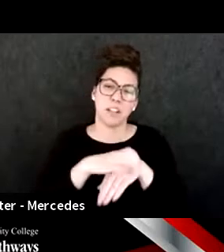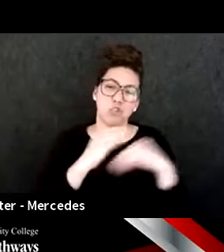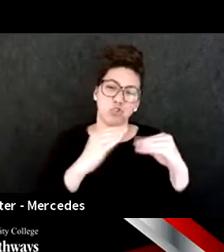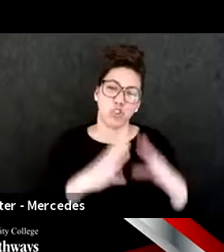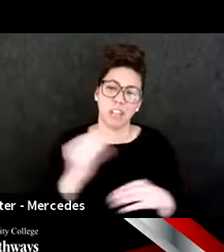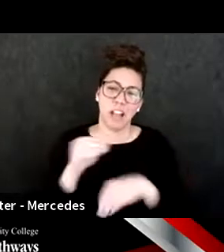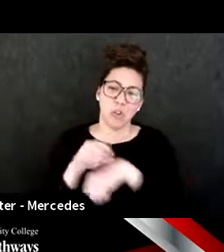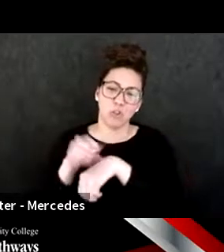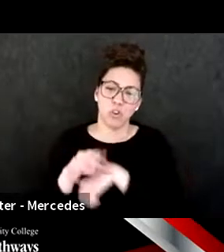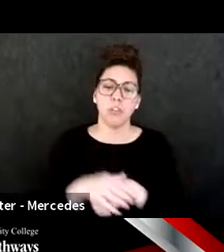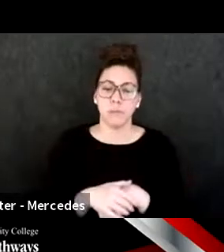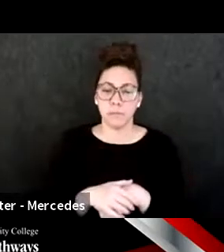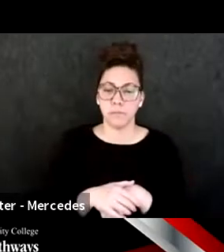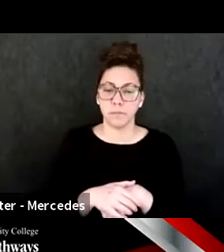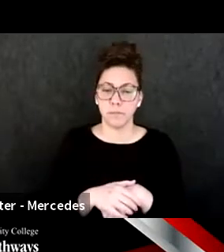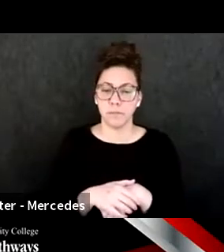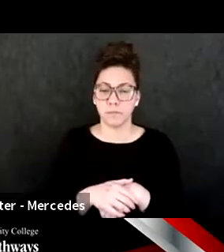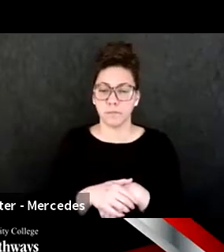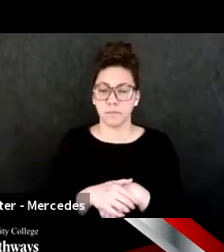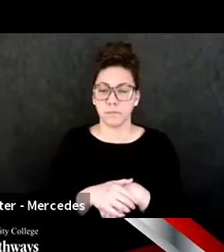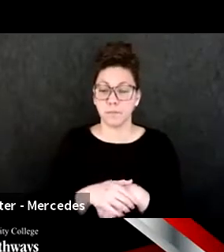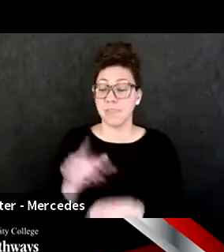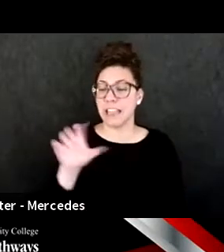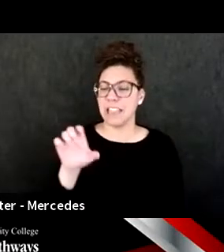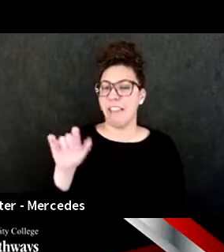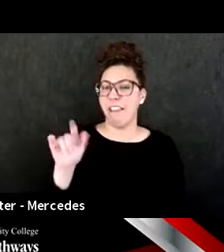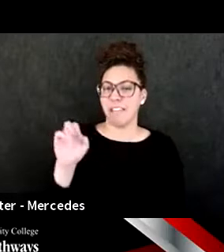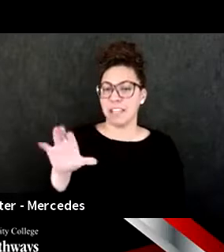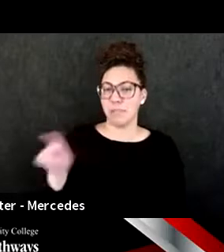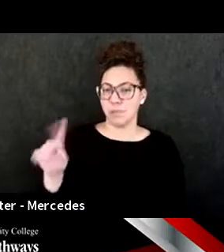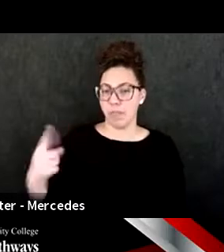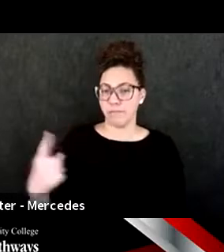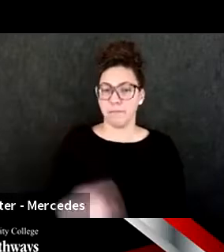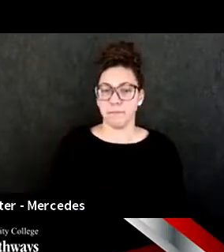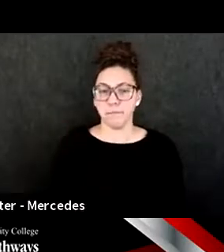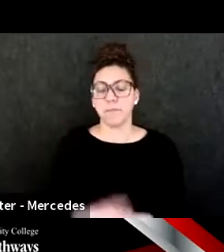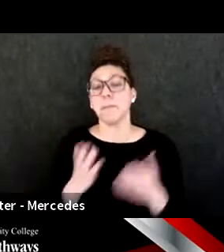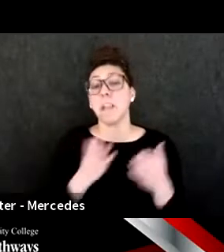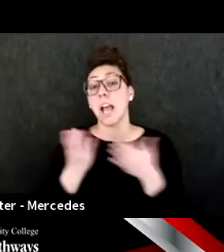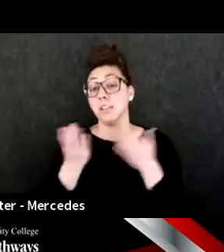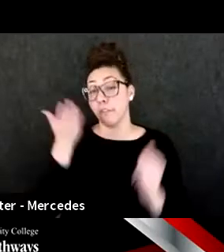and Lee Herrick was one of those. I served in that capacity